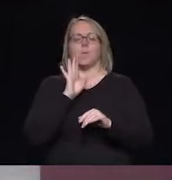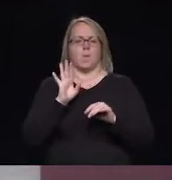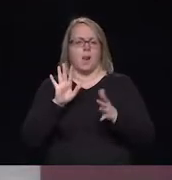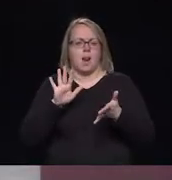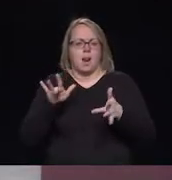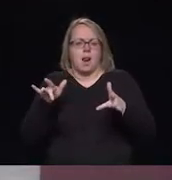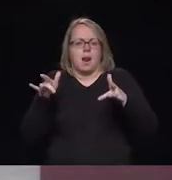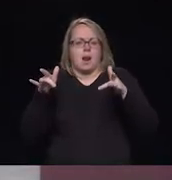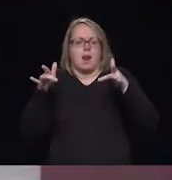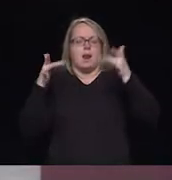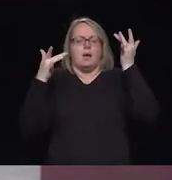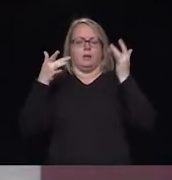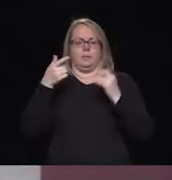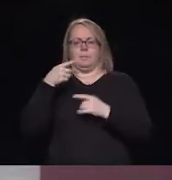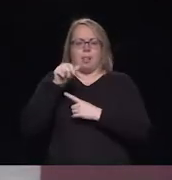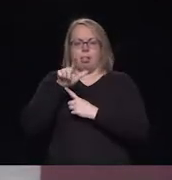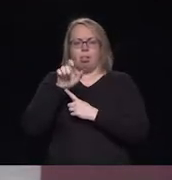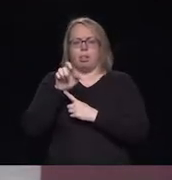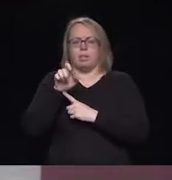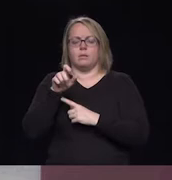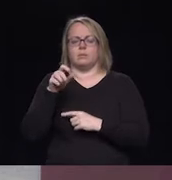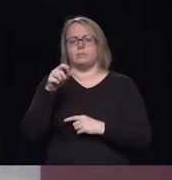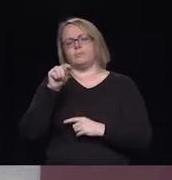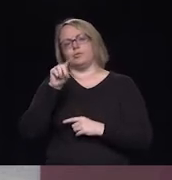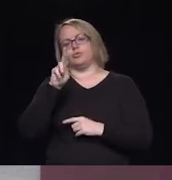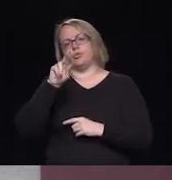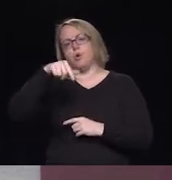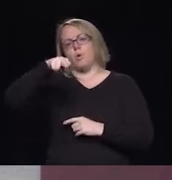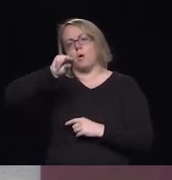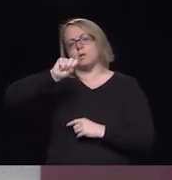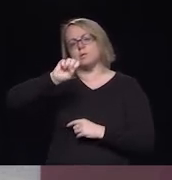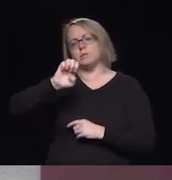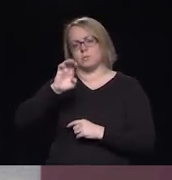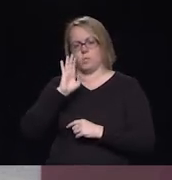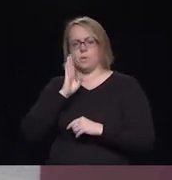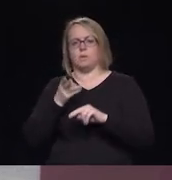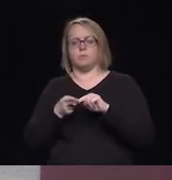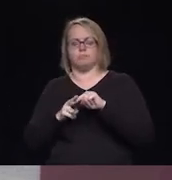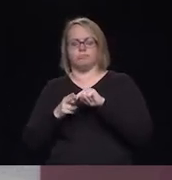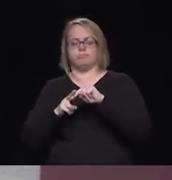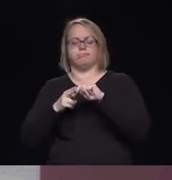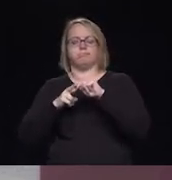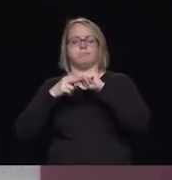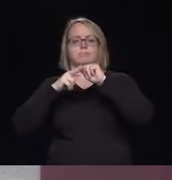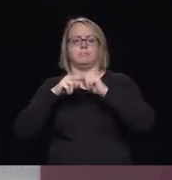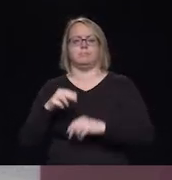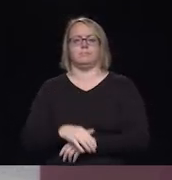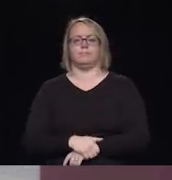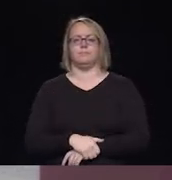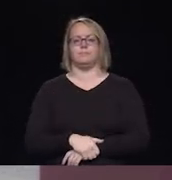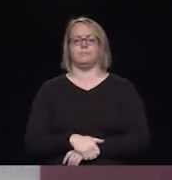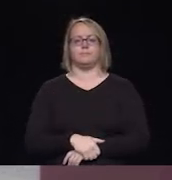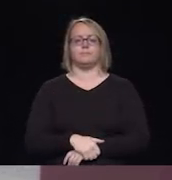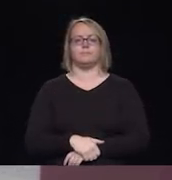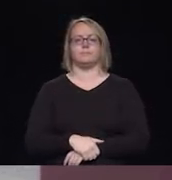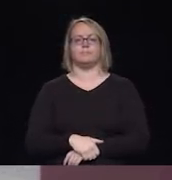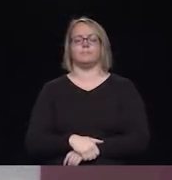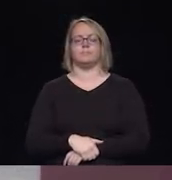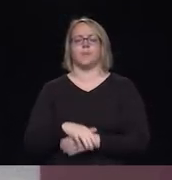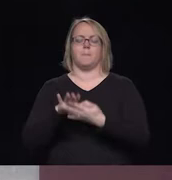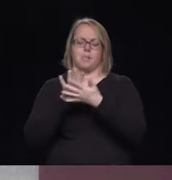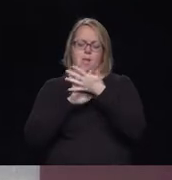half an inch and blend it in. Now this part, this light green part, I think is just